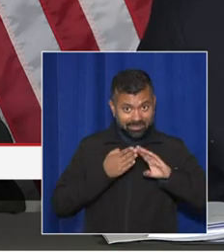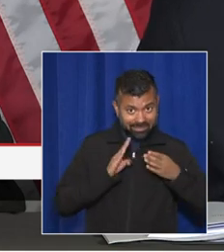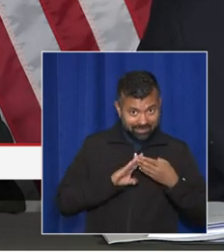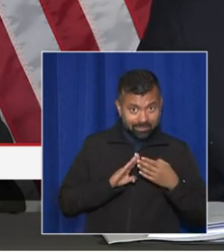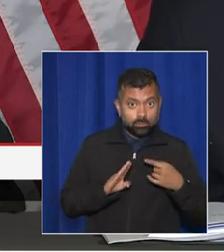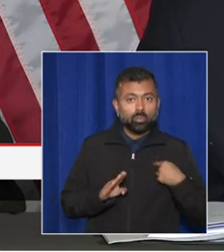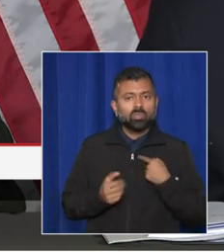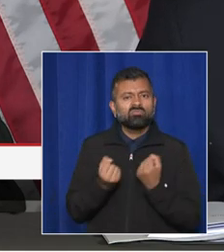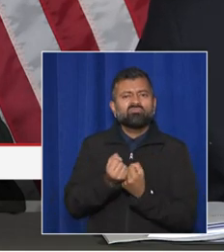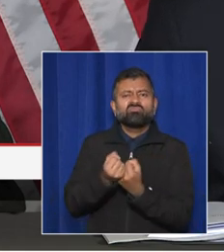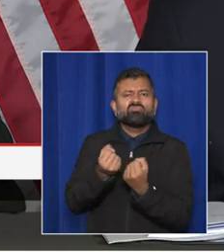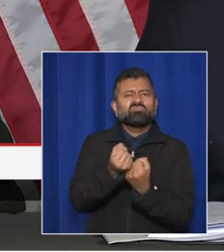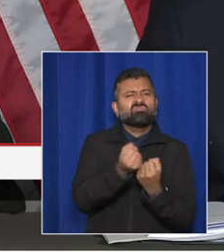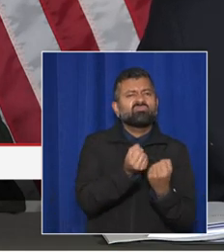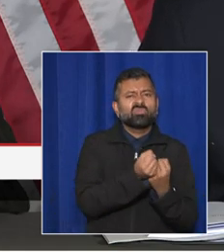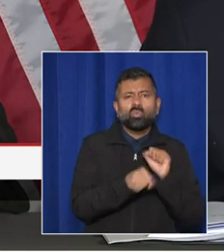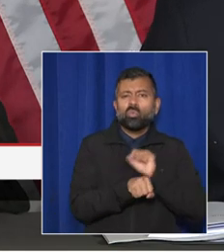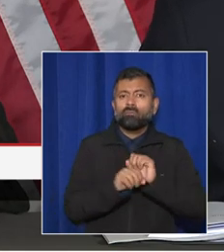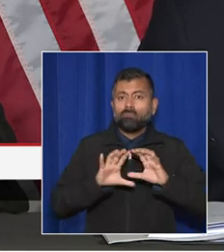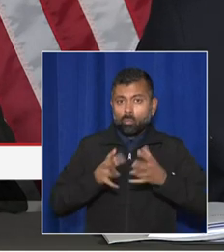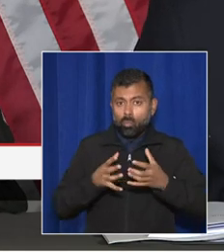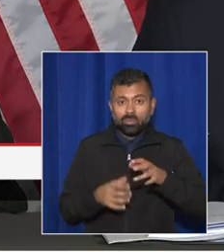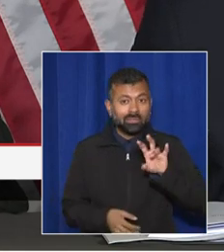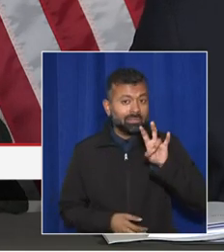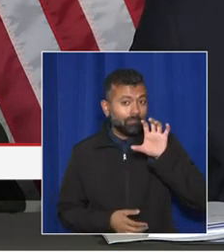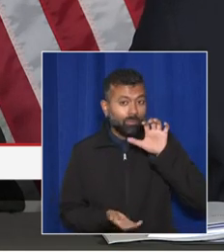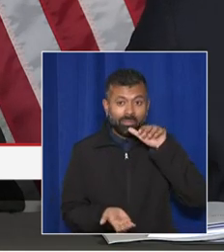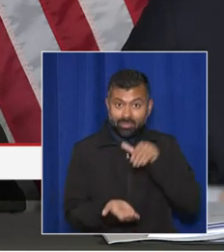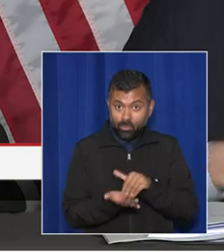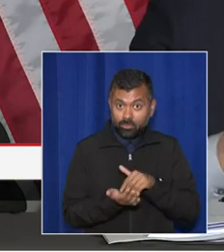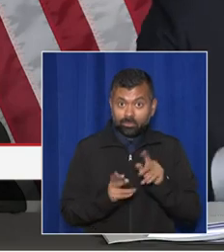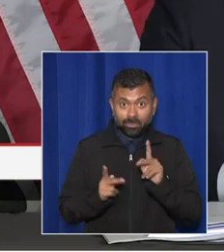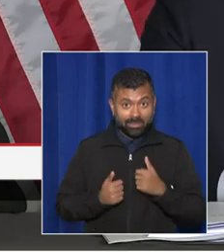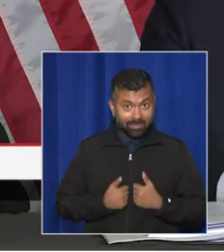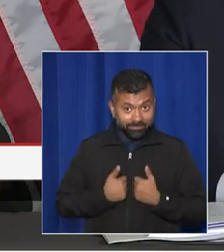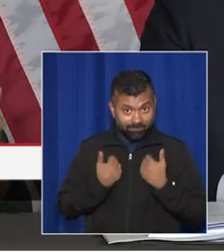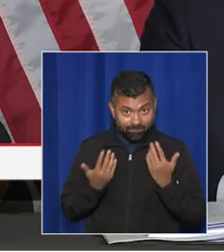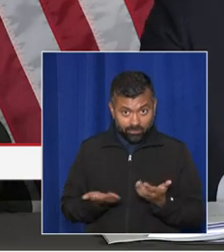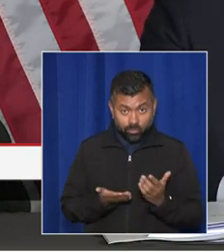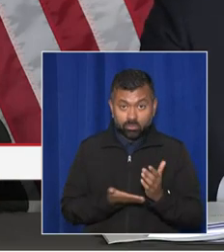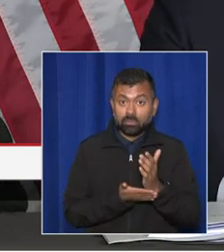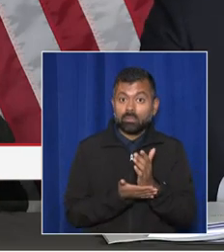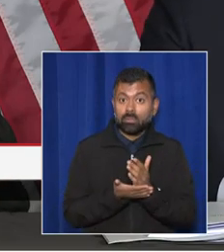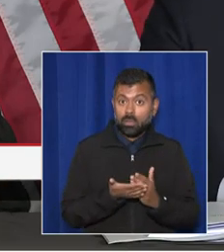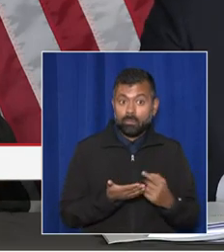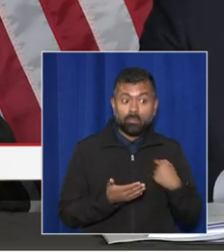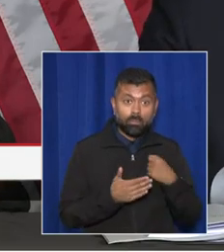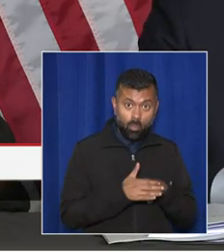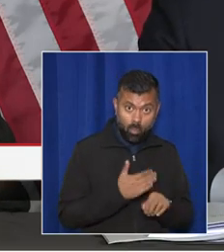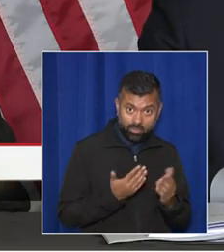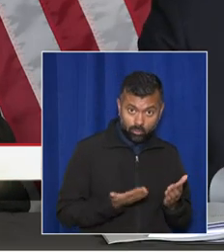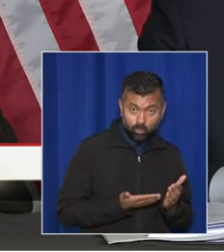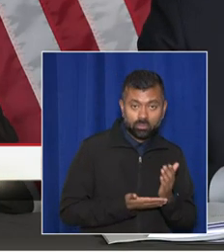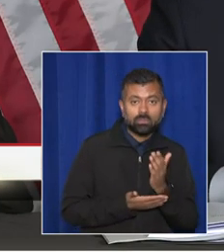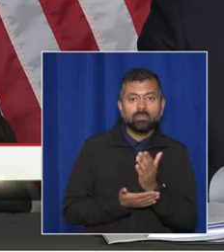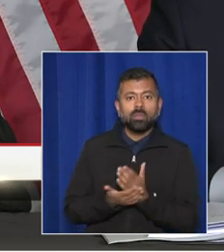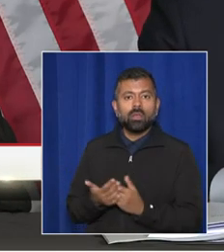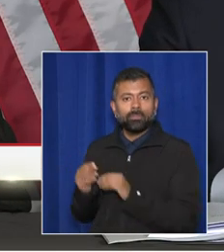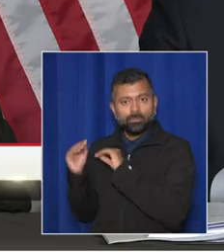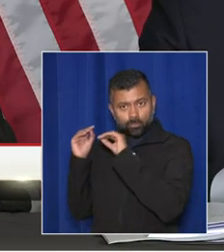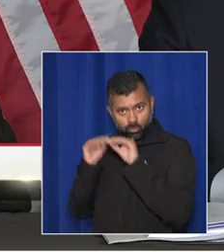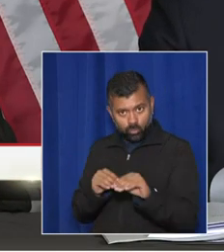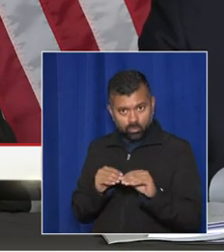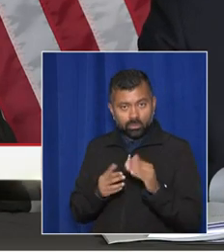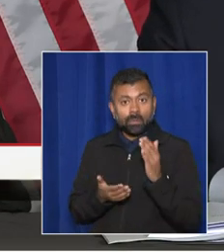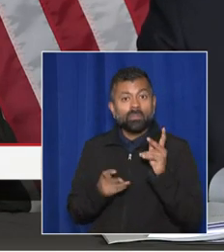but 700,000 of us live here. Some of us were born here. Others move here, and people want to stay here. And so